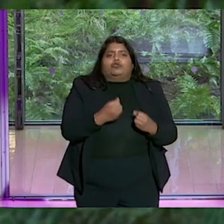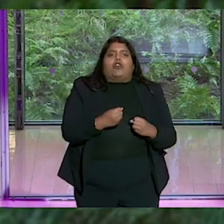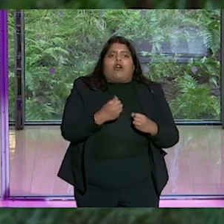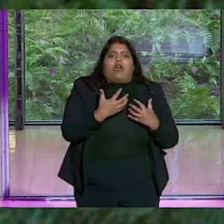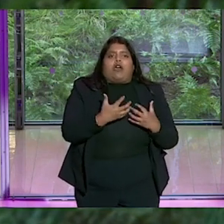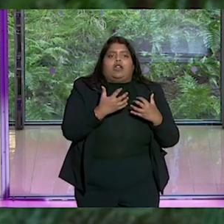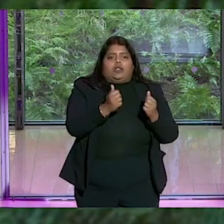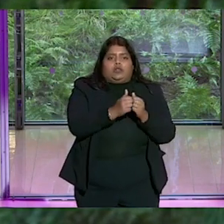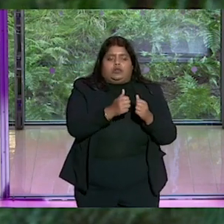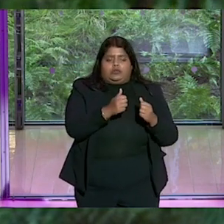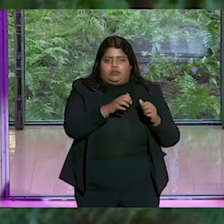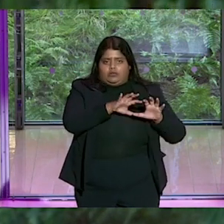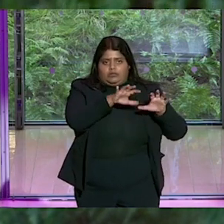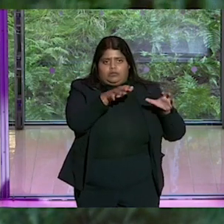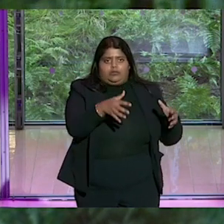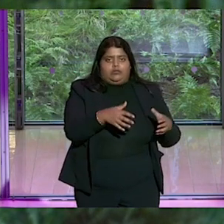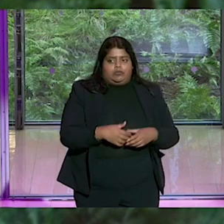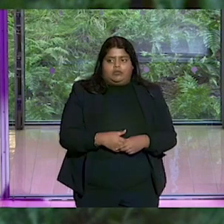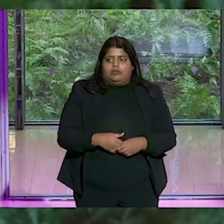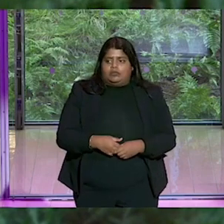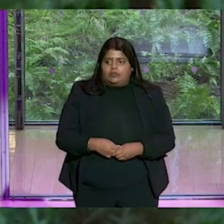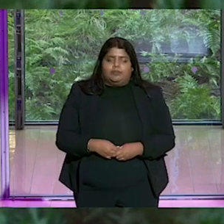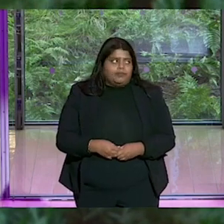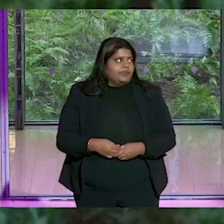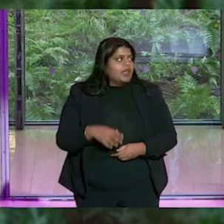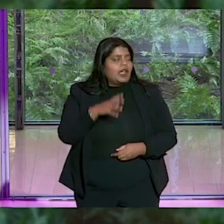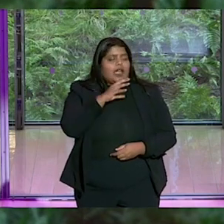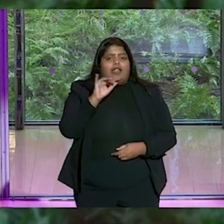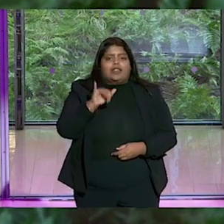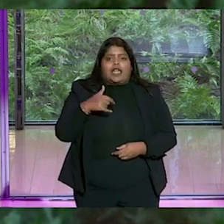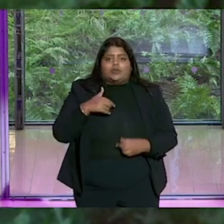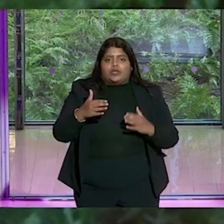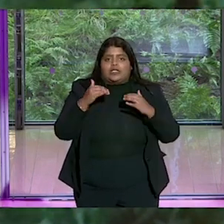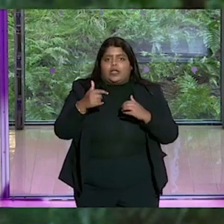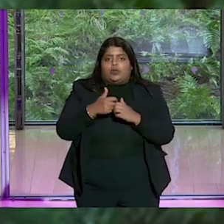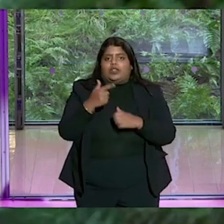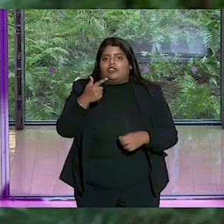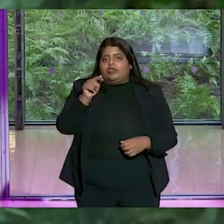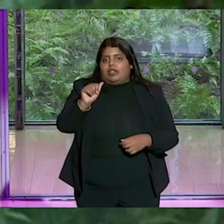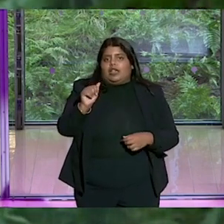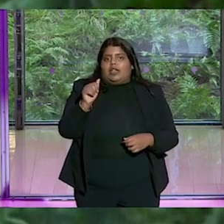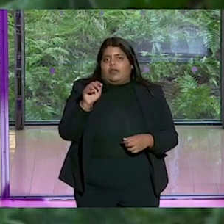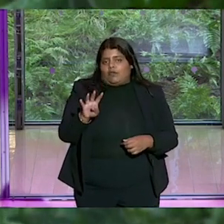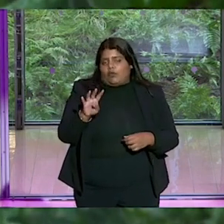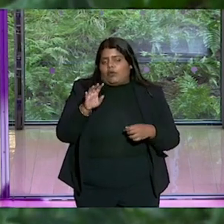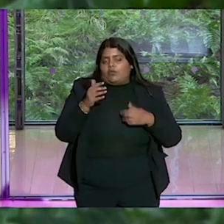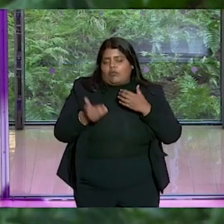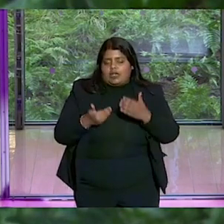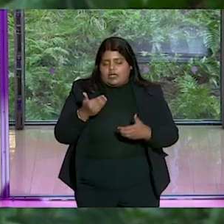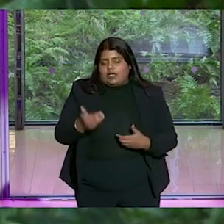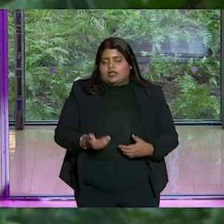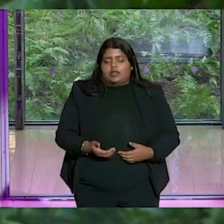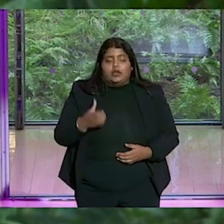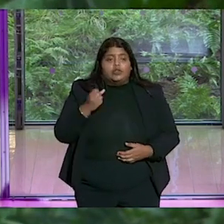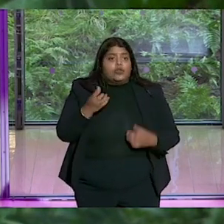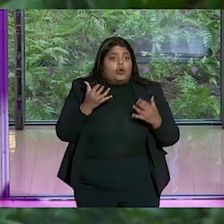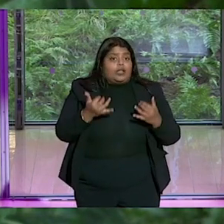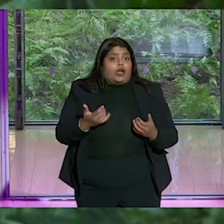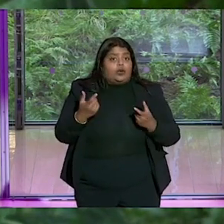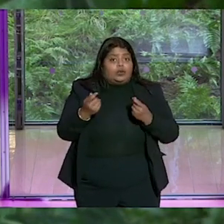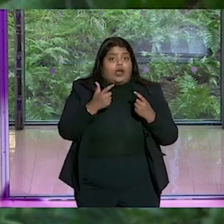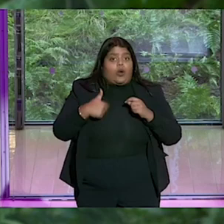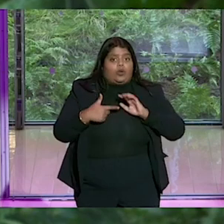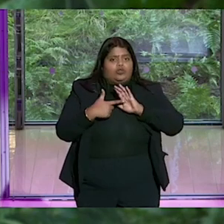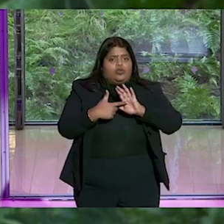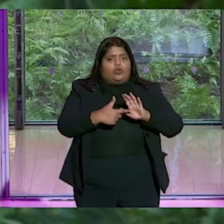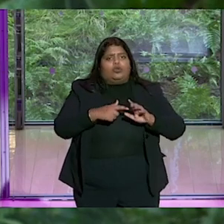what it's about. That's what's next with your GA4 process. So I'm going to show you